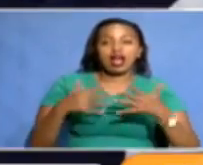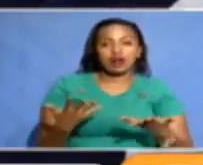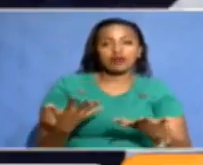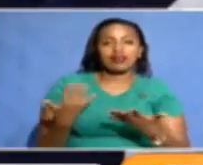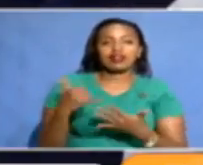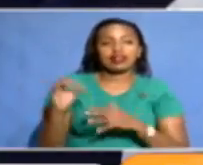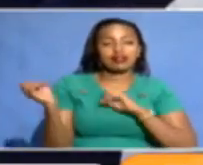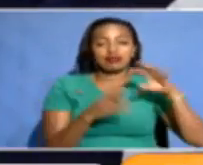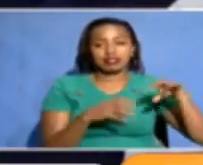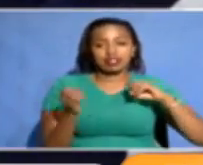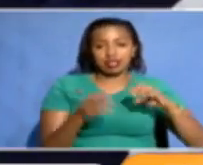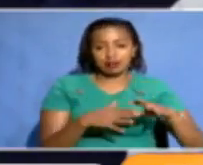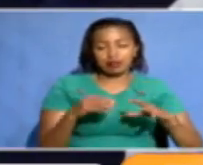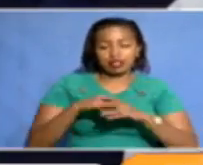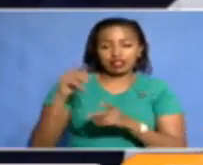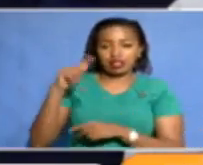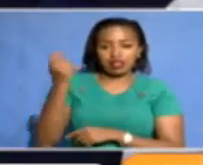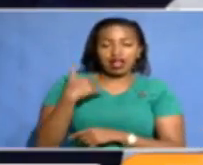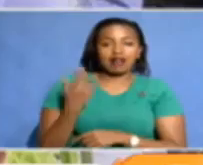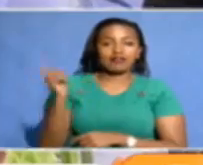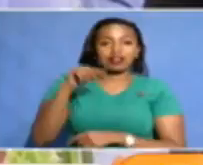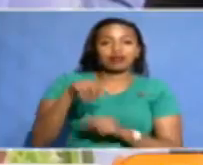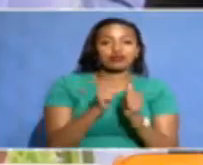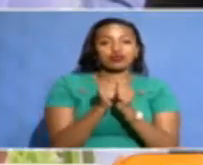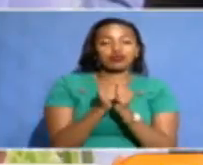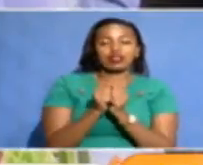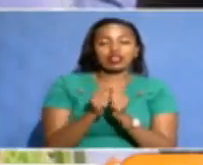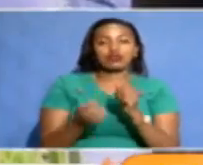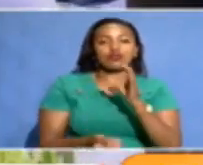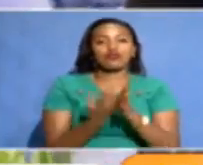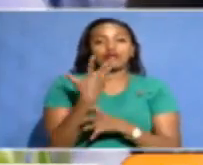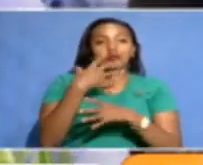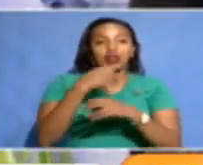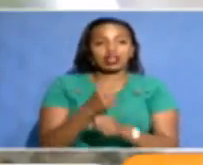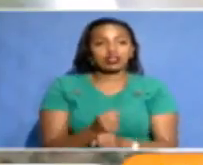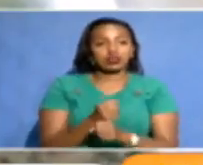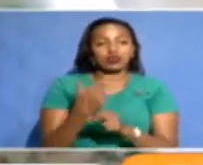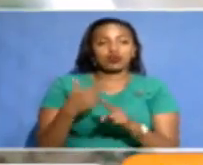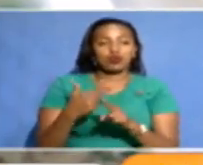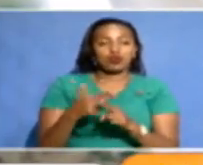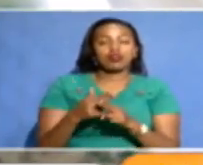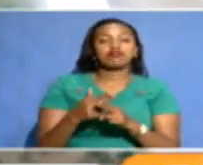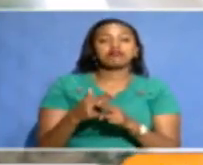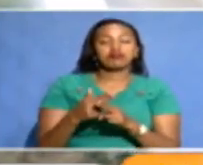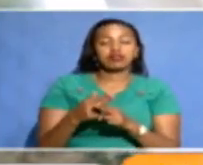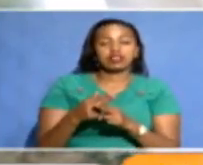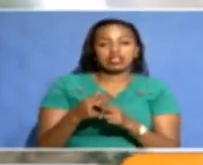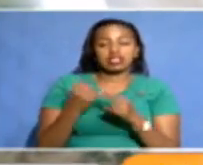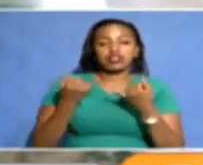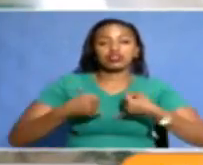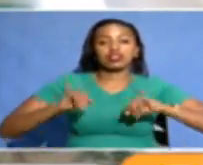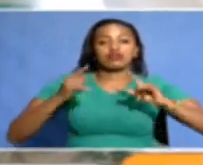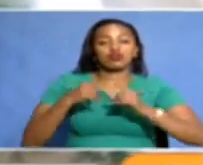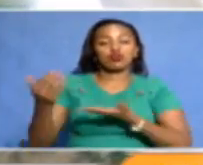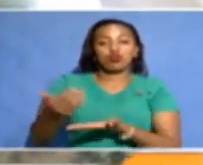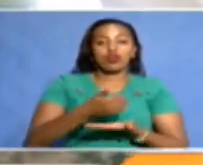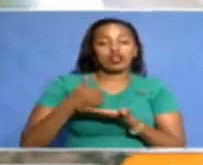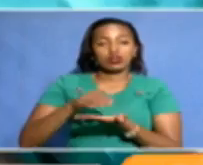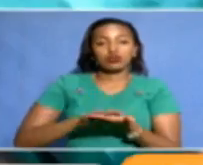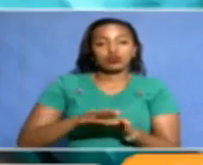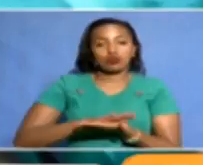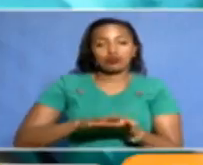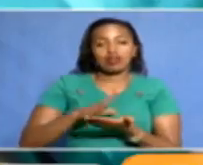in Kenya have teamed up to form an organization that will coordinate initiatives to collect, sort, and recycle PET bottles